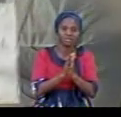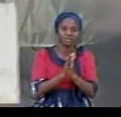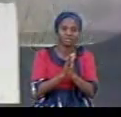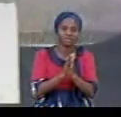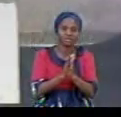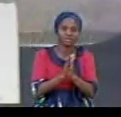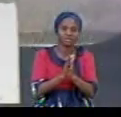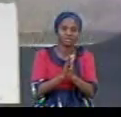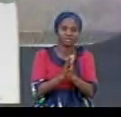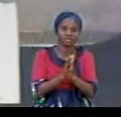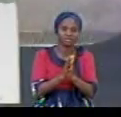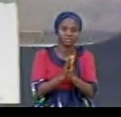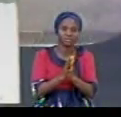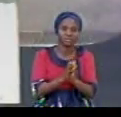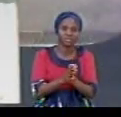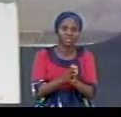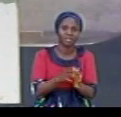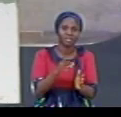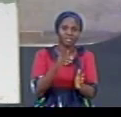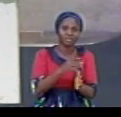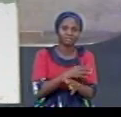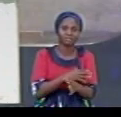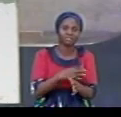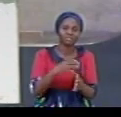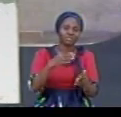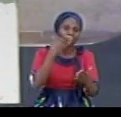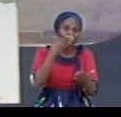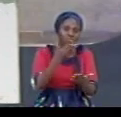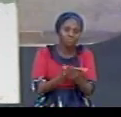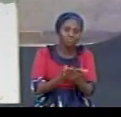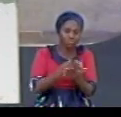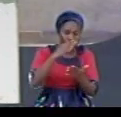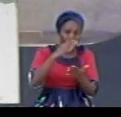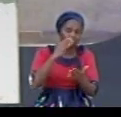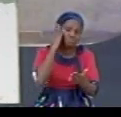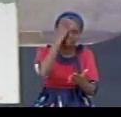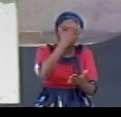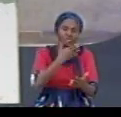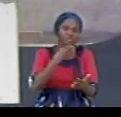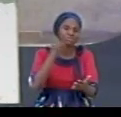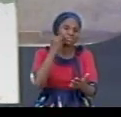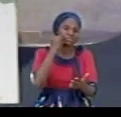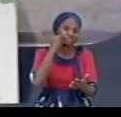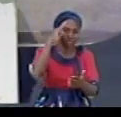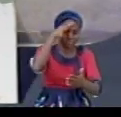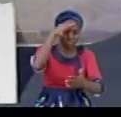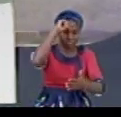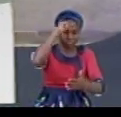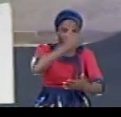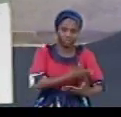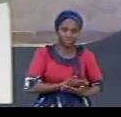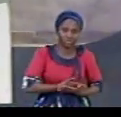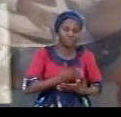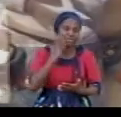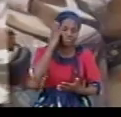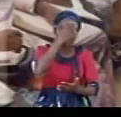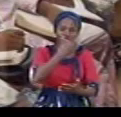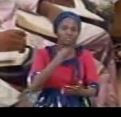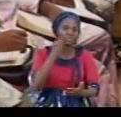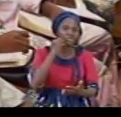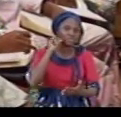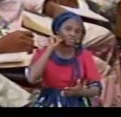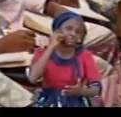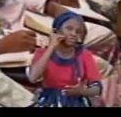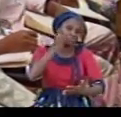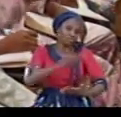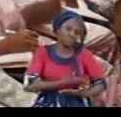Handsome sons you will have through her. Beautiful daughters you'll have through